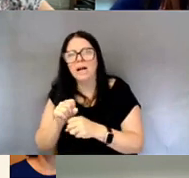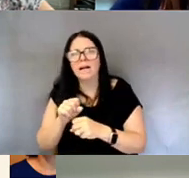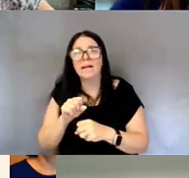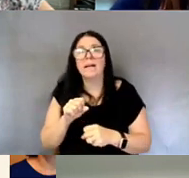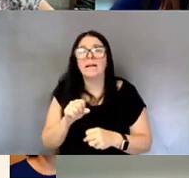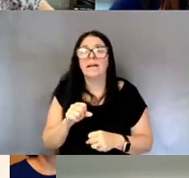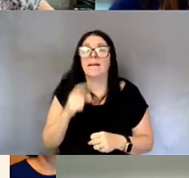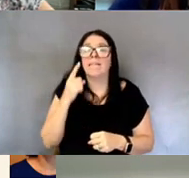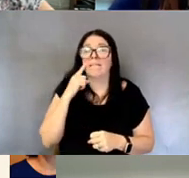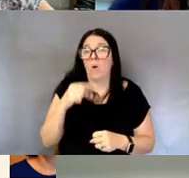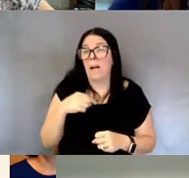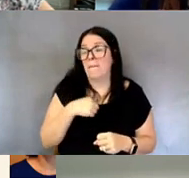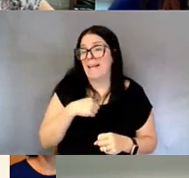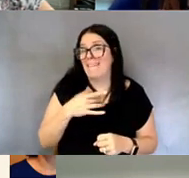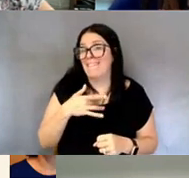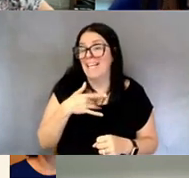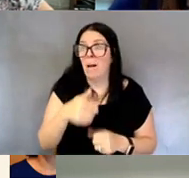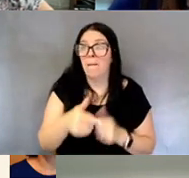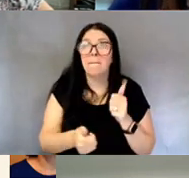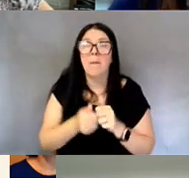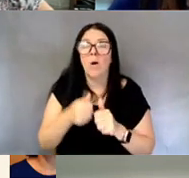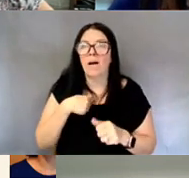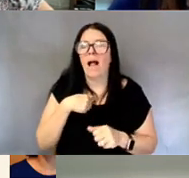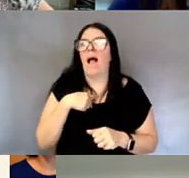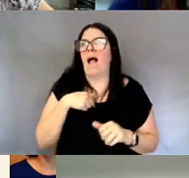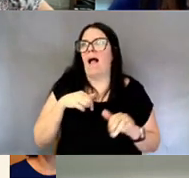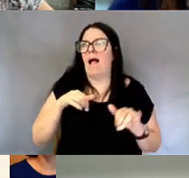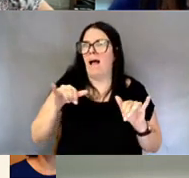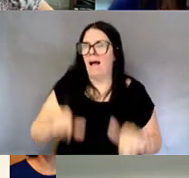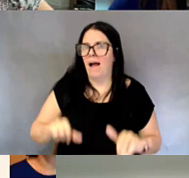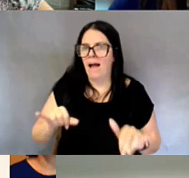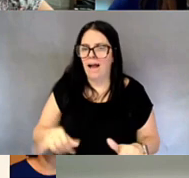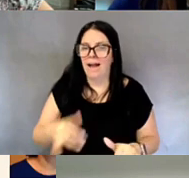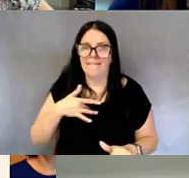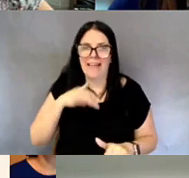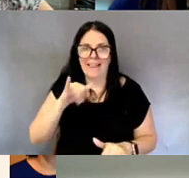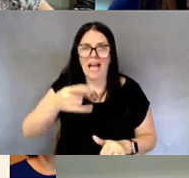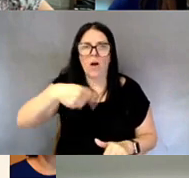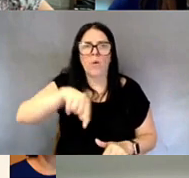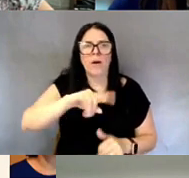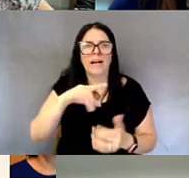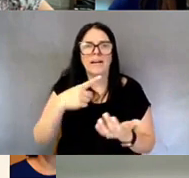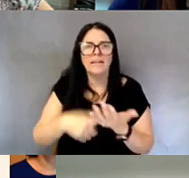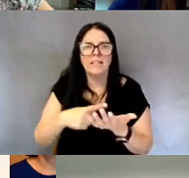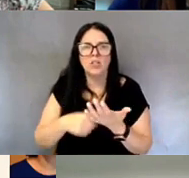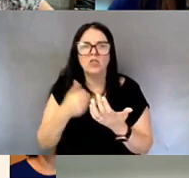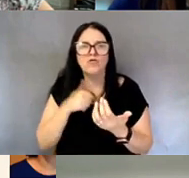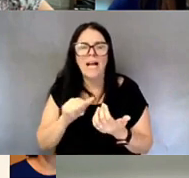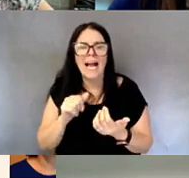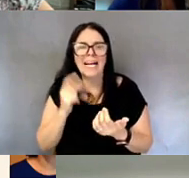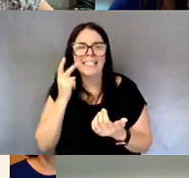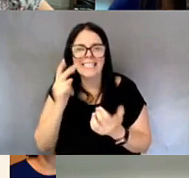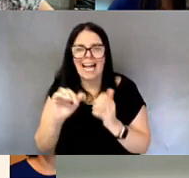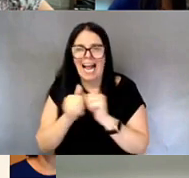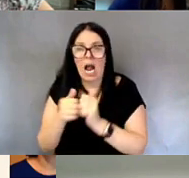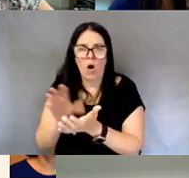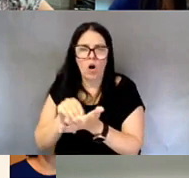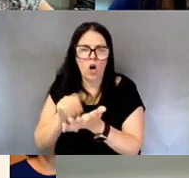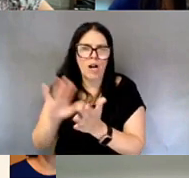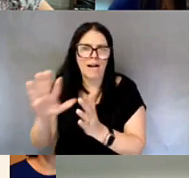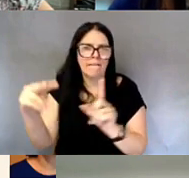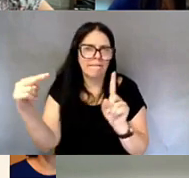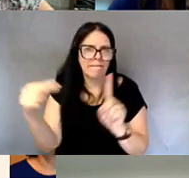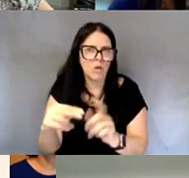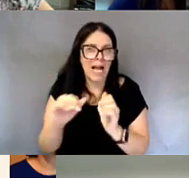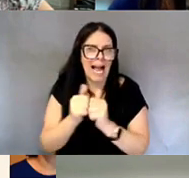would say that it was the action research project where we were trying to hear learners' voices exploring what is relevant for